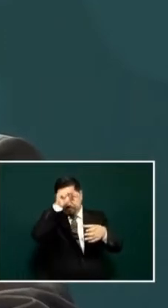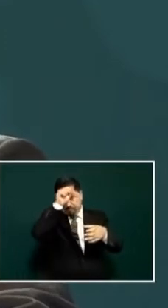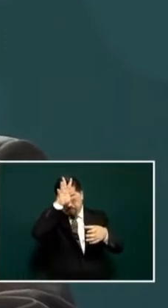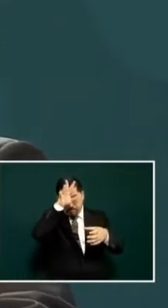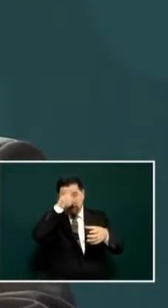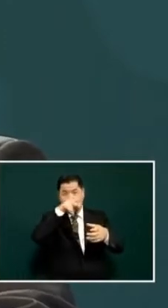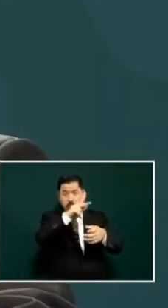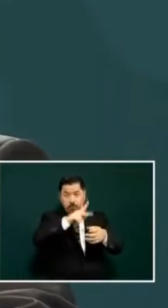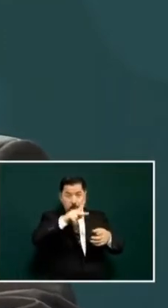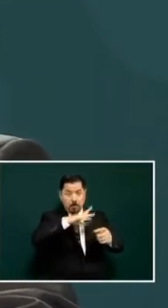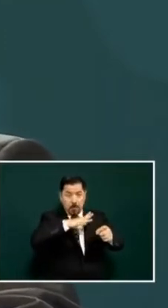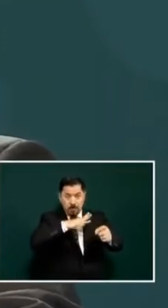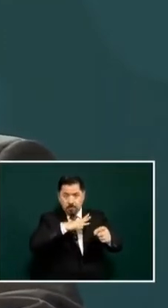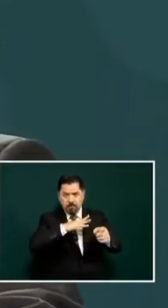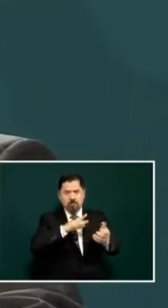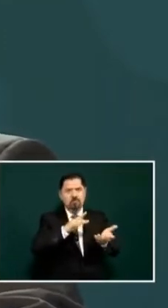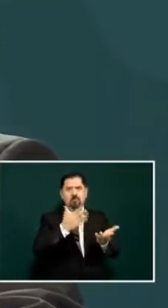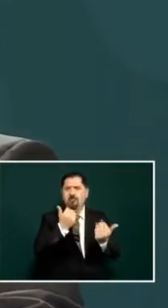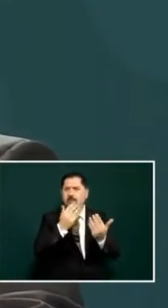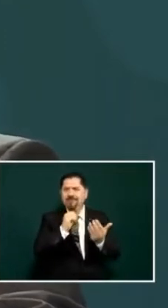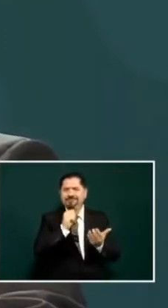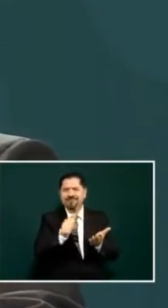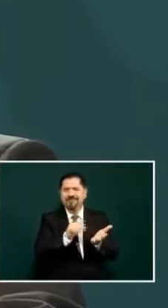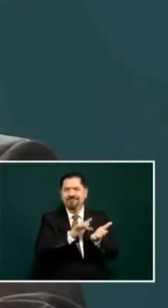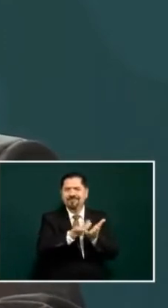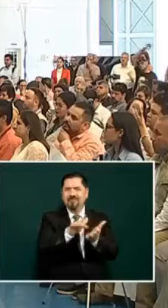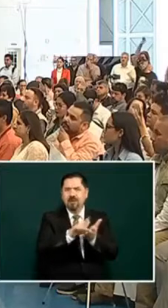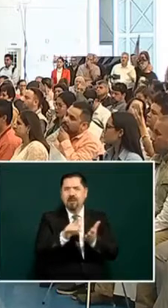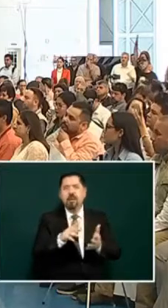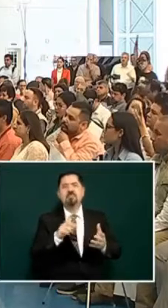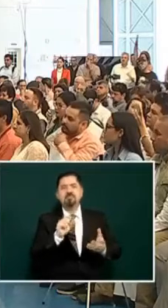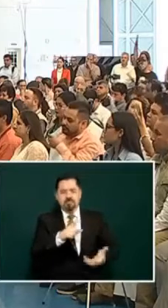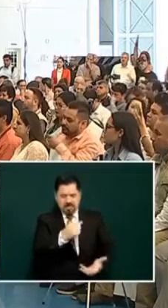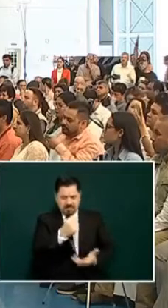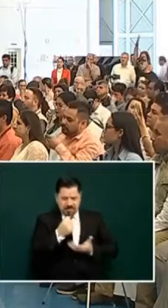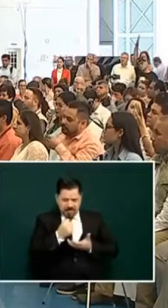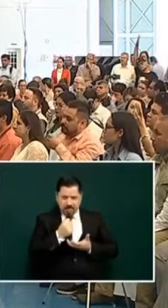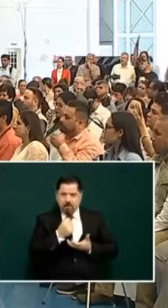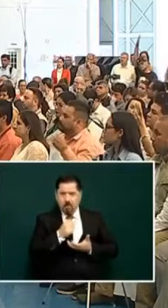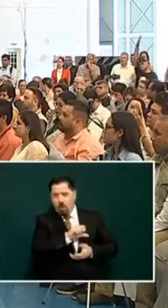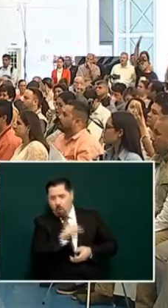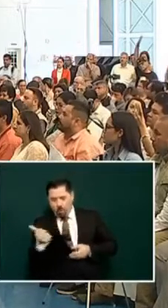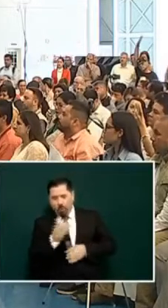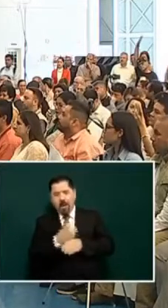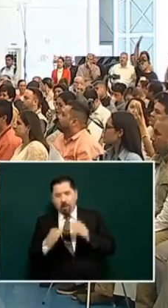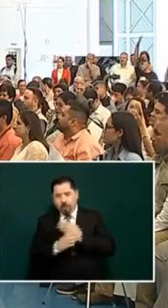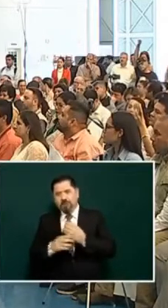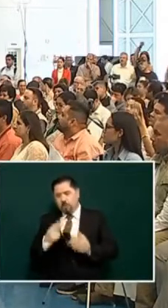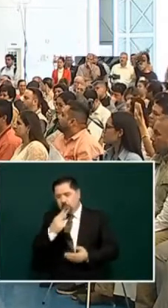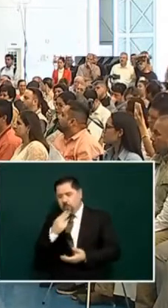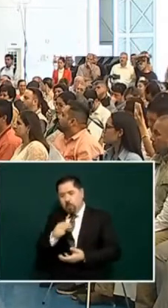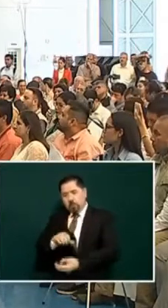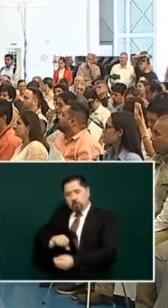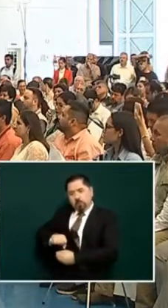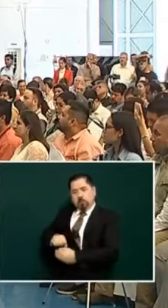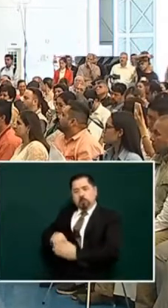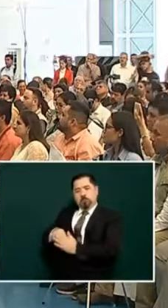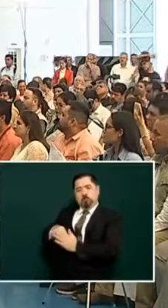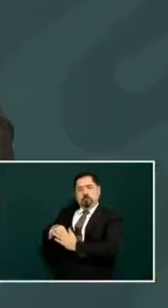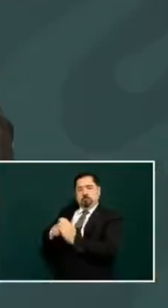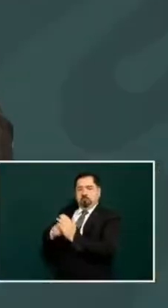come communities but they used it for other purposes is fun